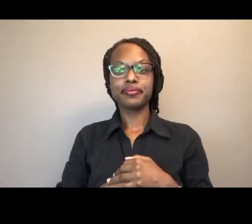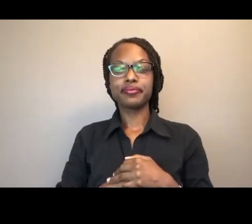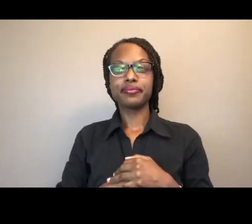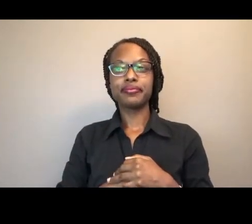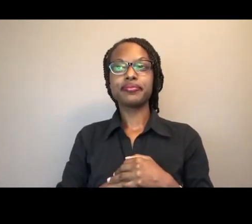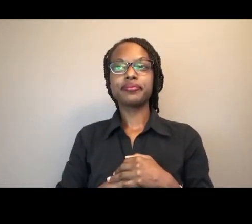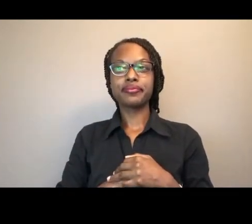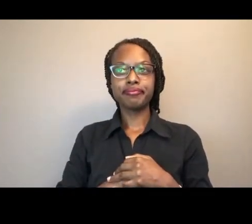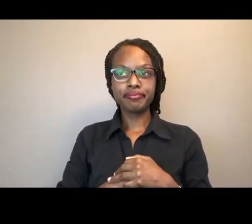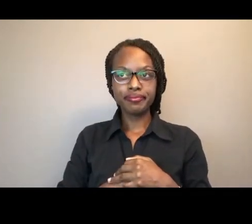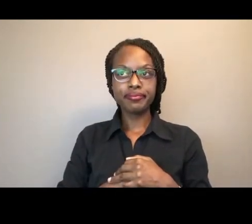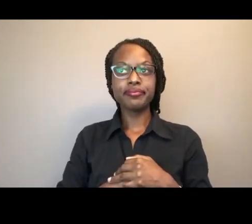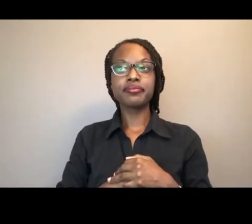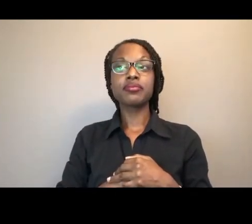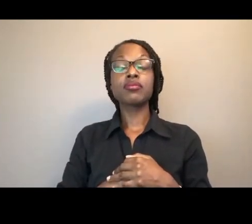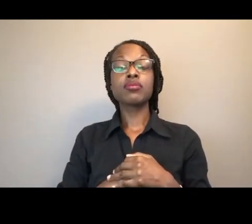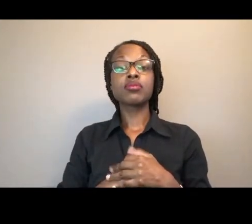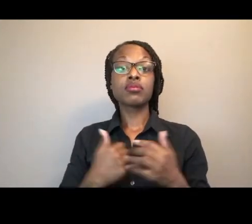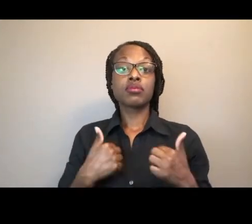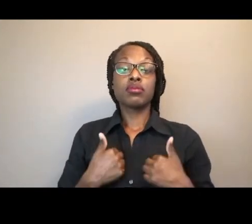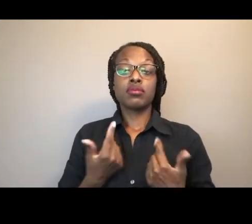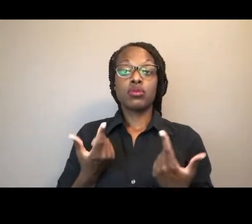I